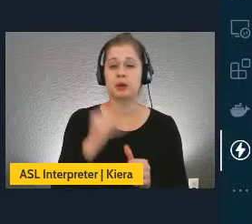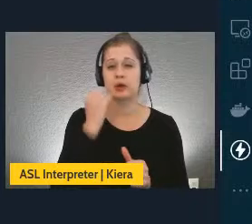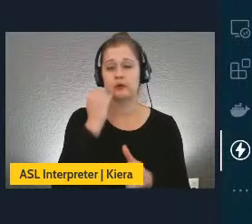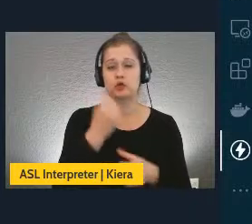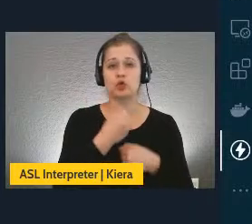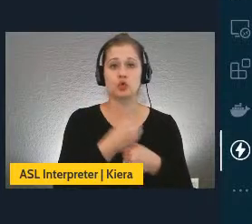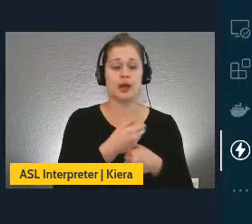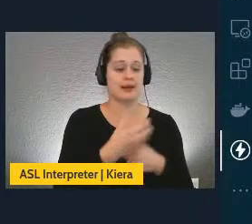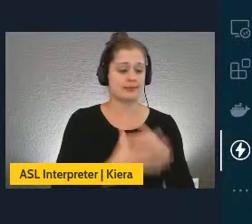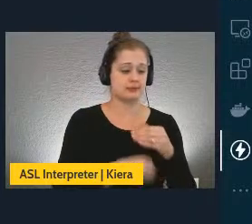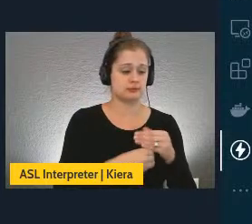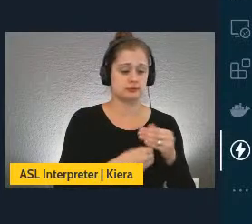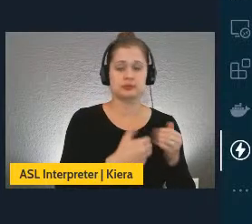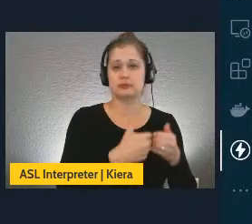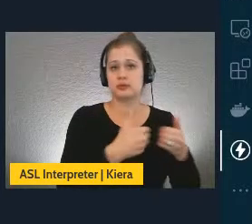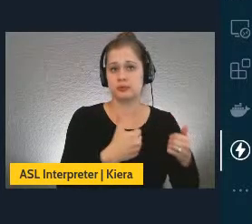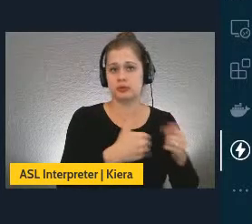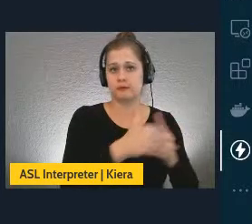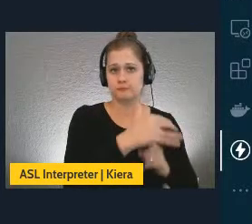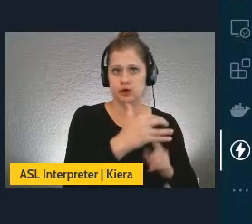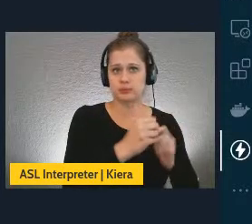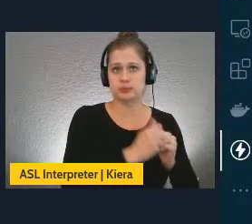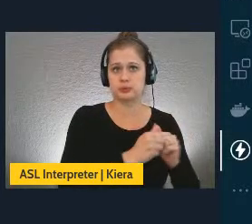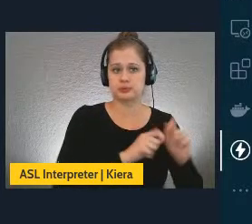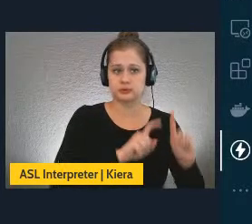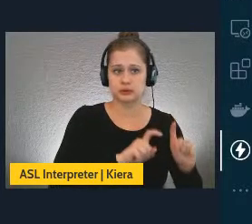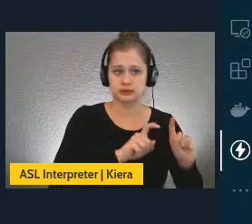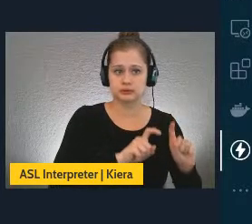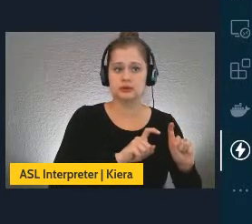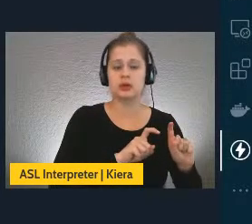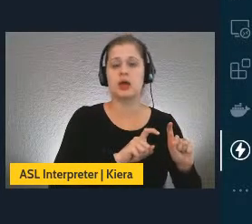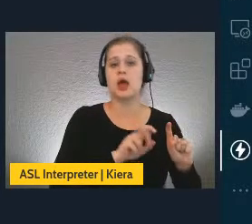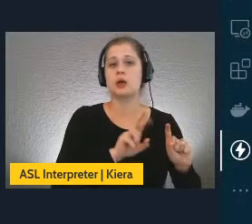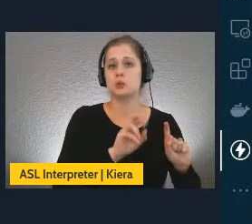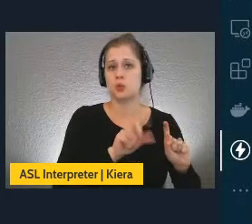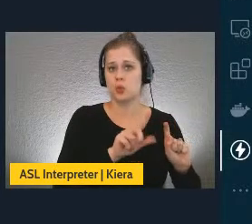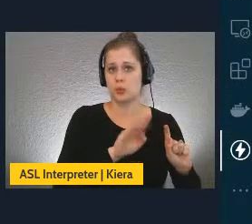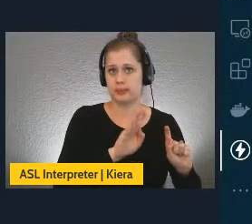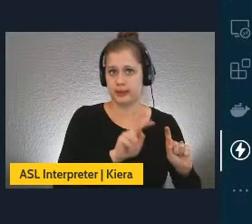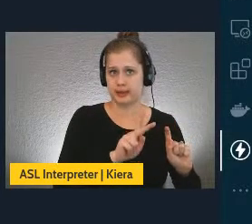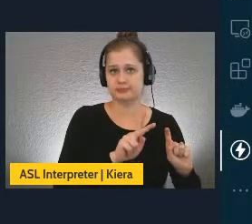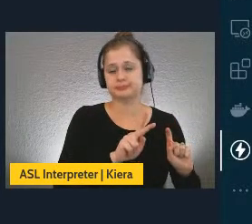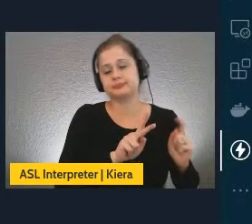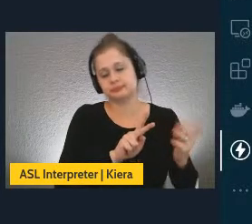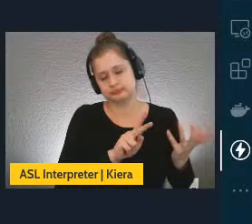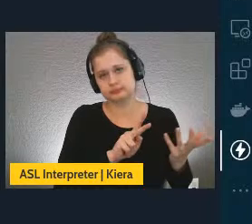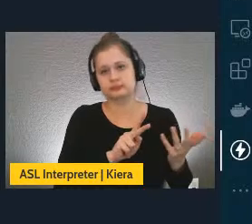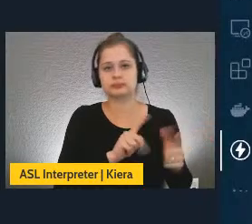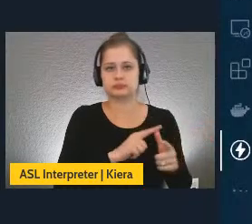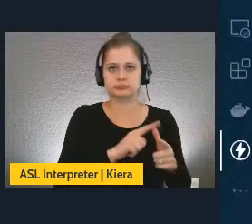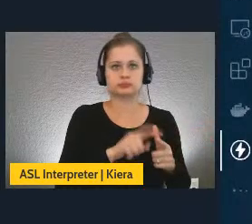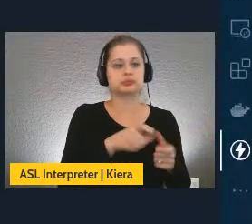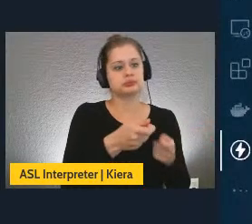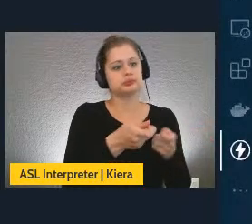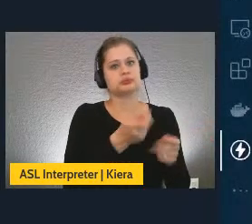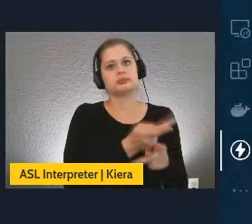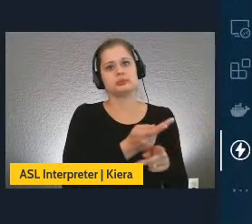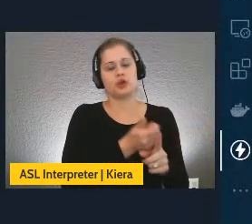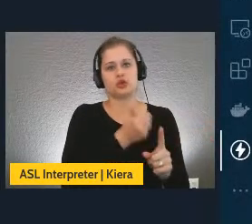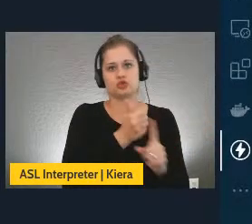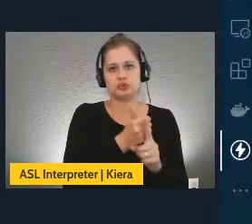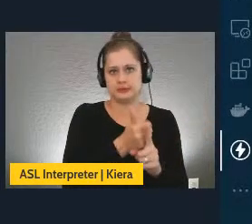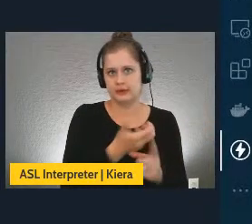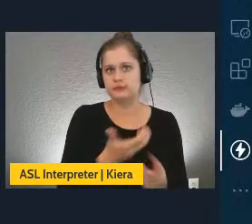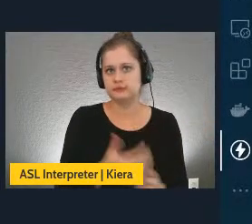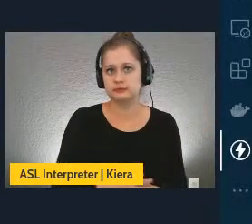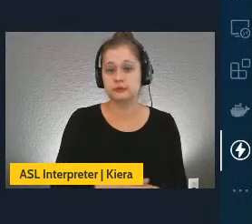separate environment with the tests there and rollback, then yeah, you have to handle all of that yourself.